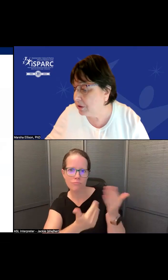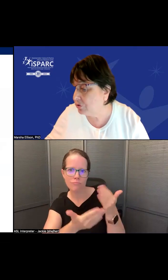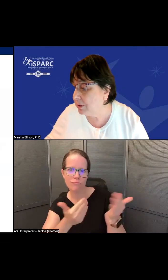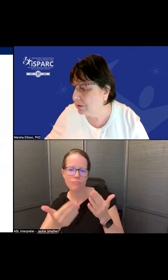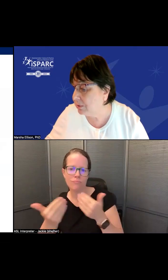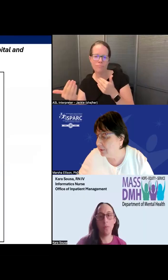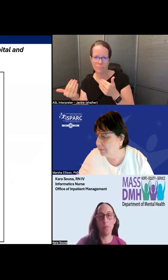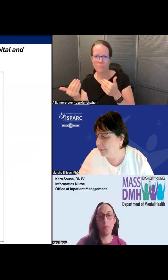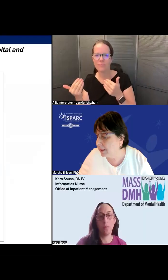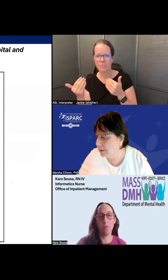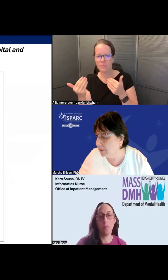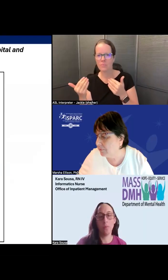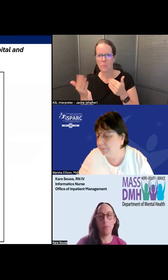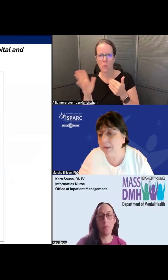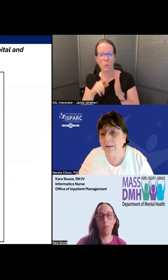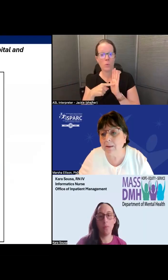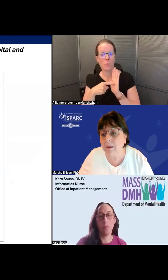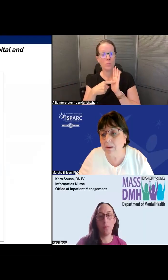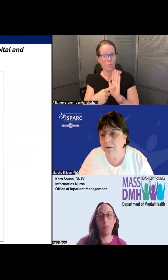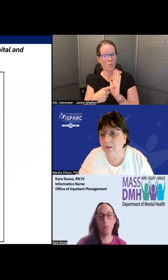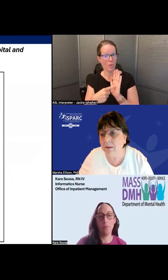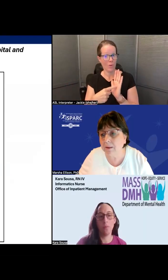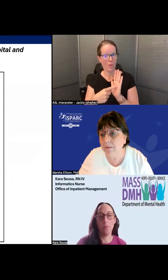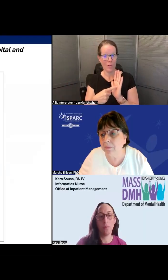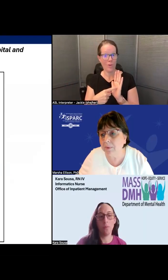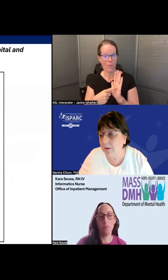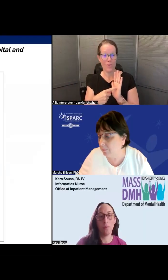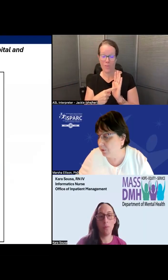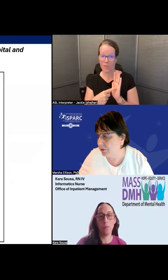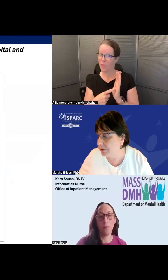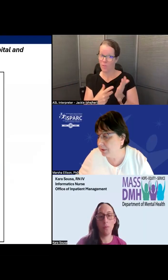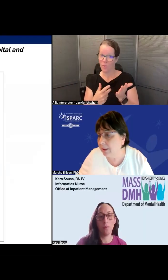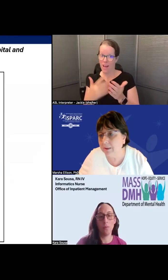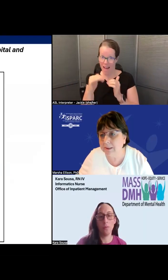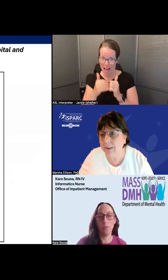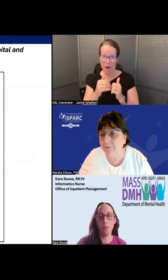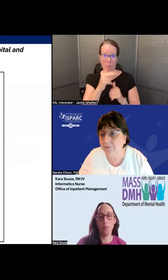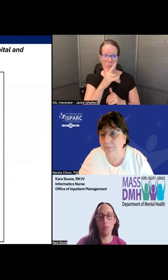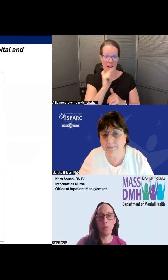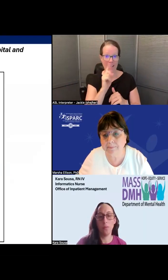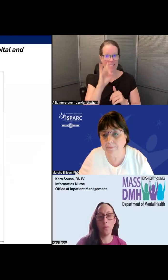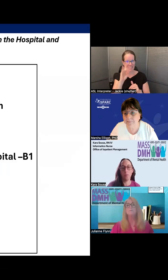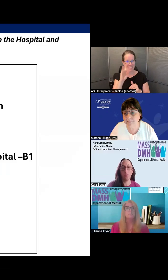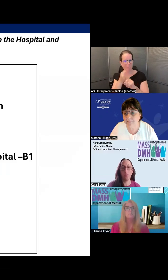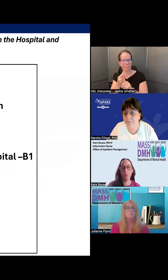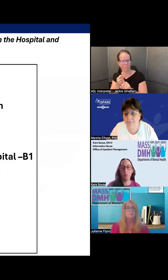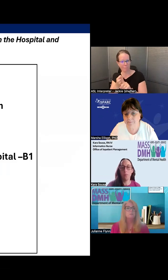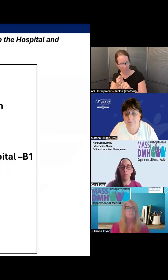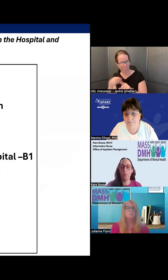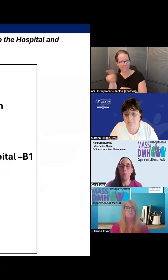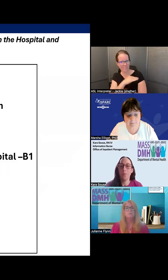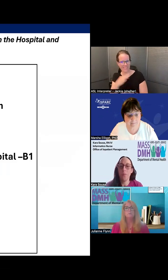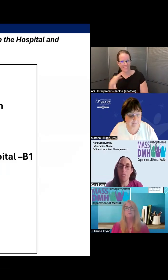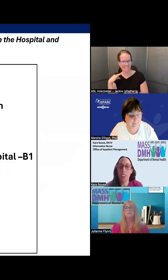further demonstrate to you the impact of the pilot on workers and staff.